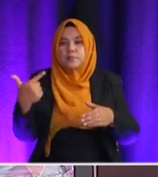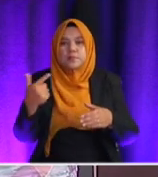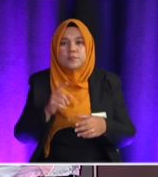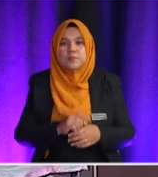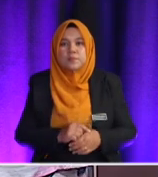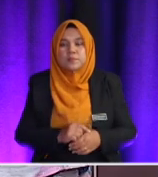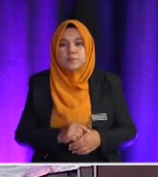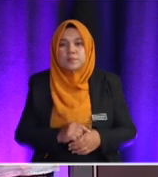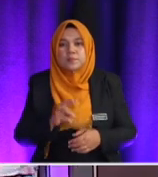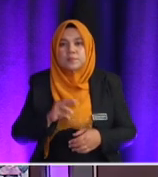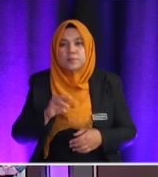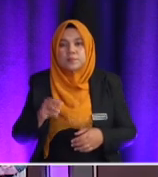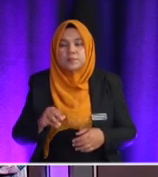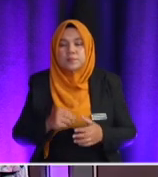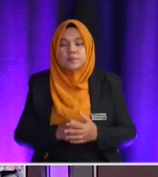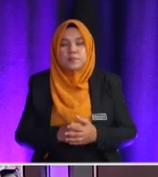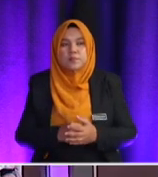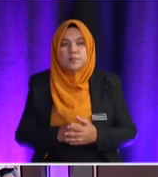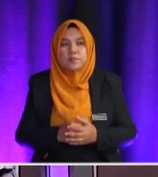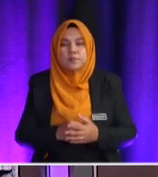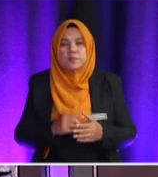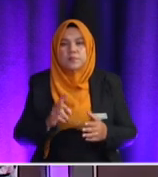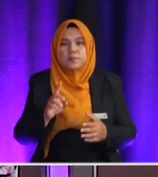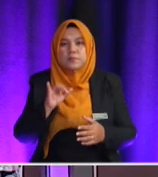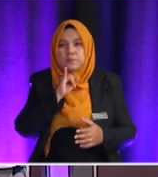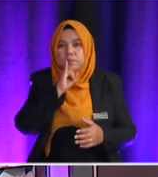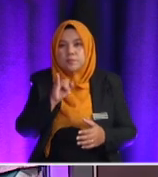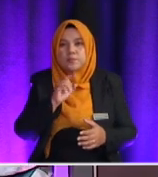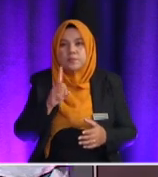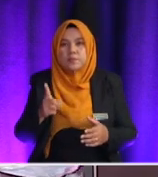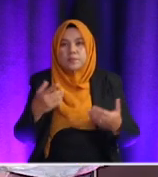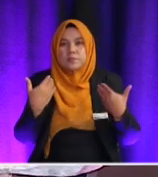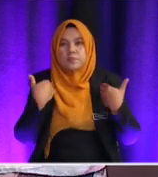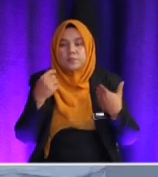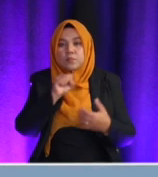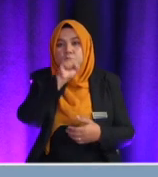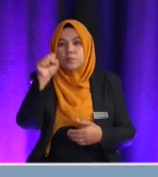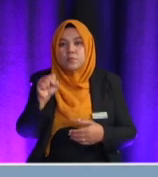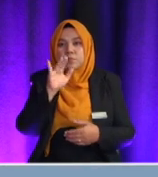the pupils online, is there any question that you don't understand?